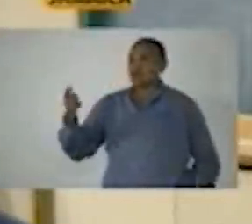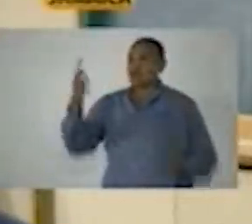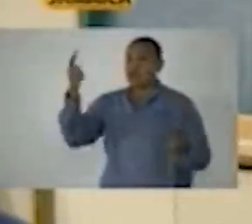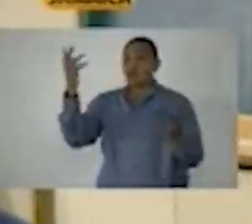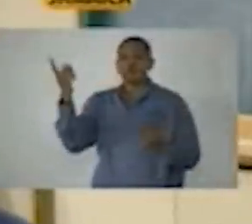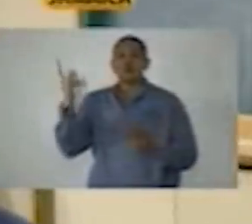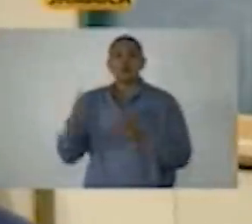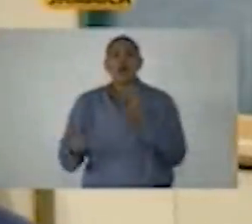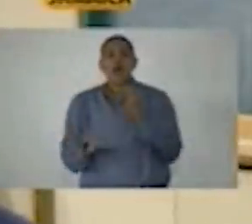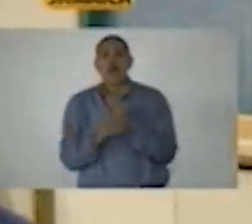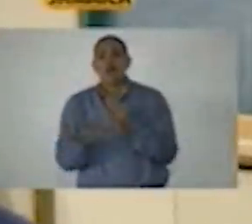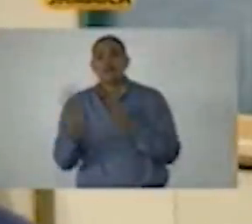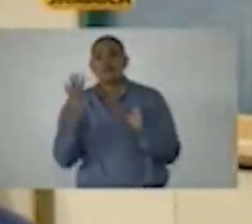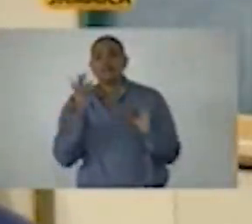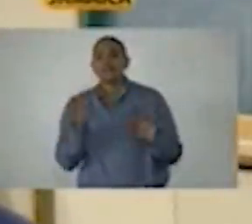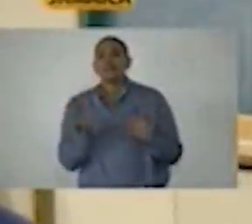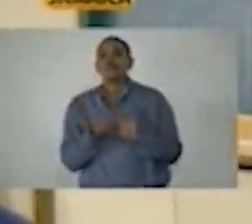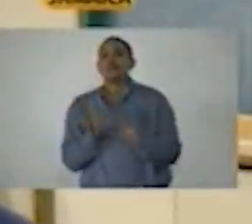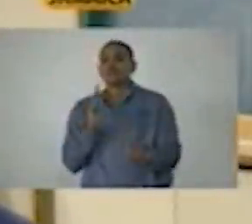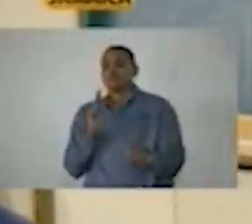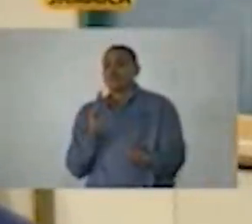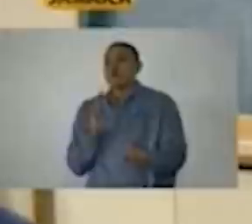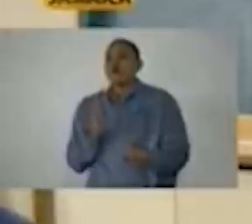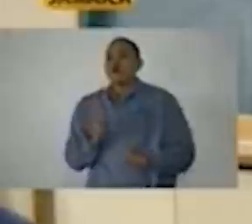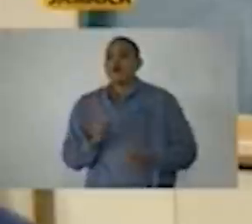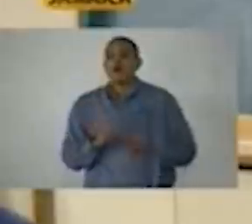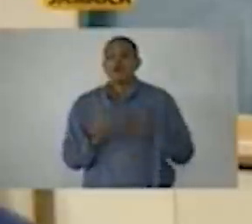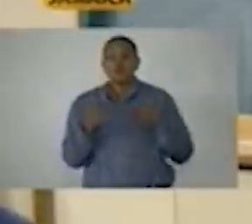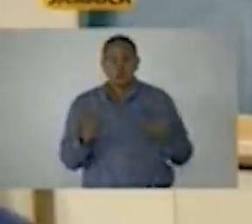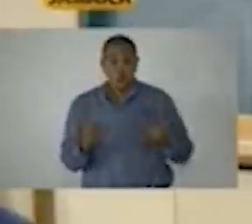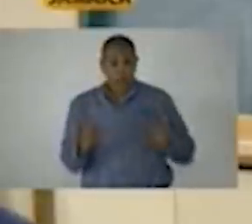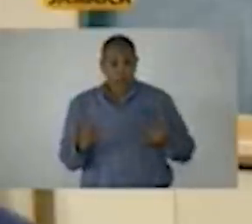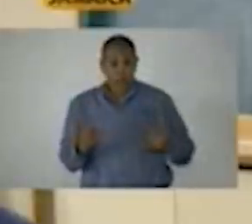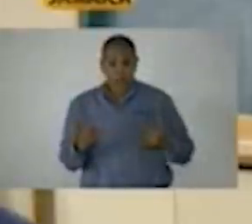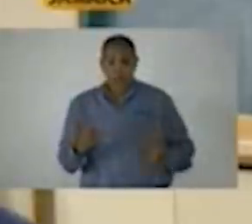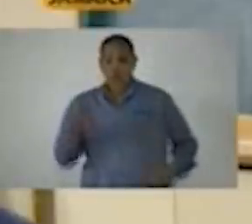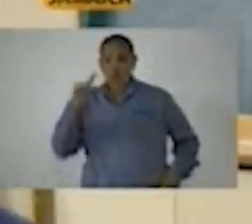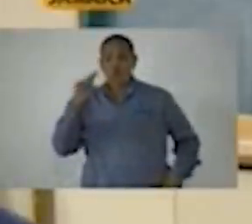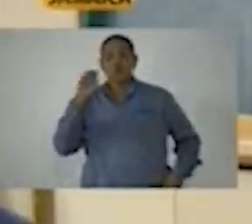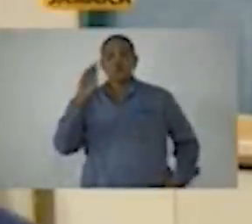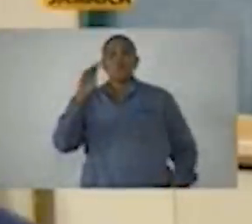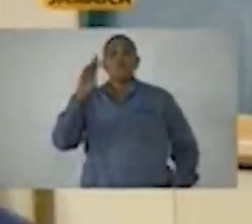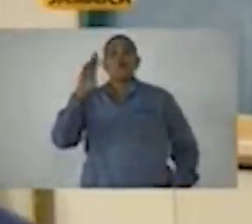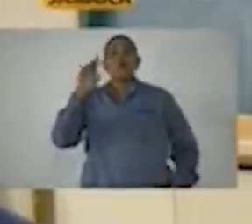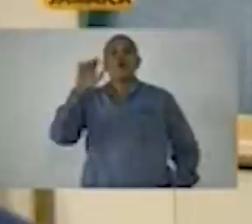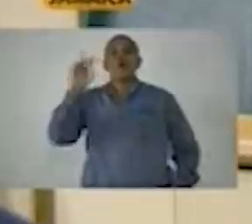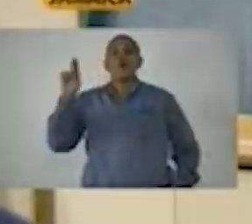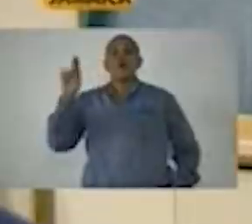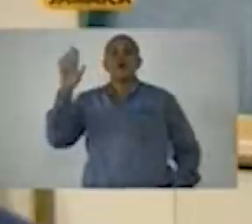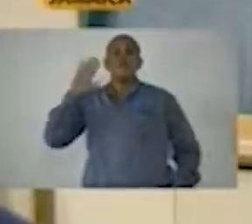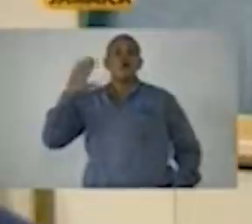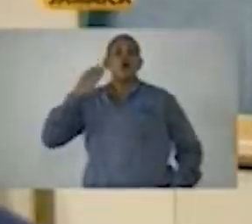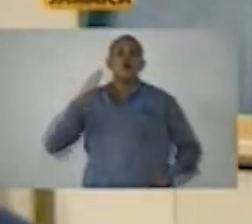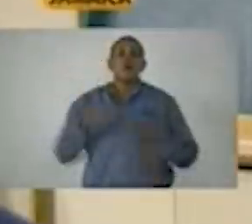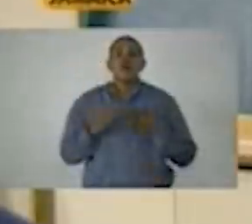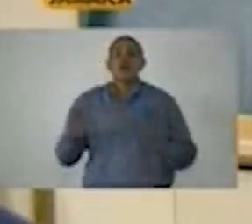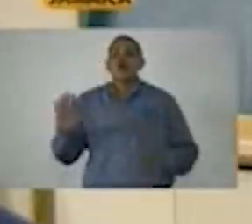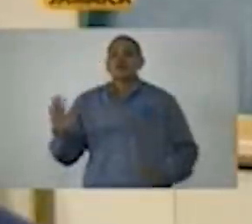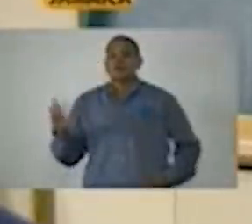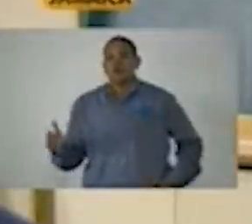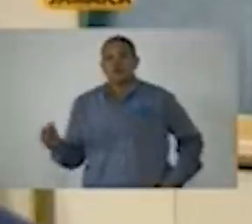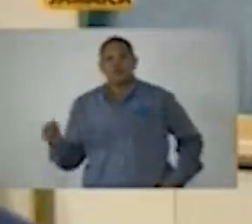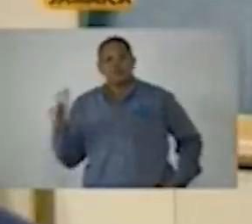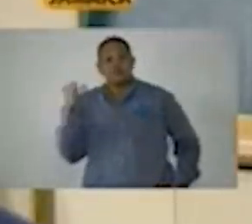then subsequently withdrew. And today, Tuvalu formally launched its